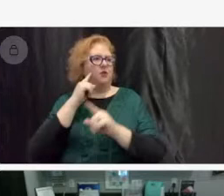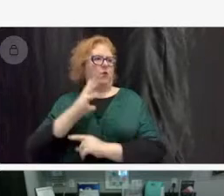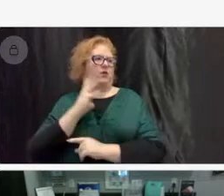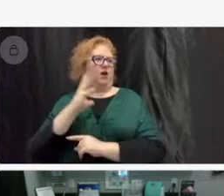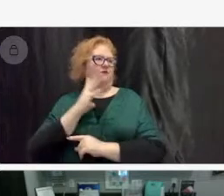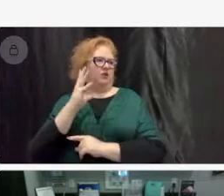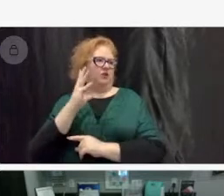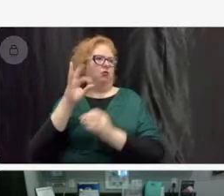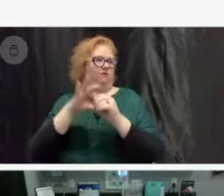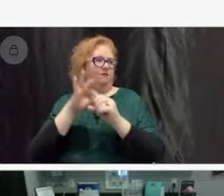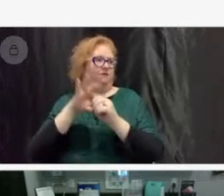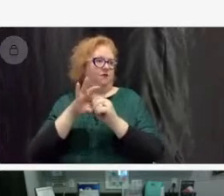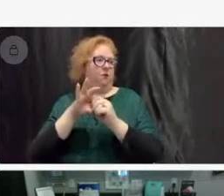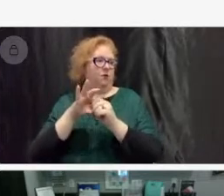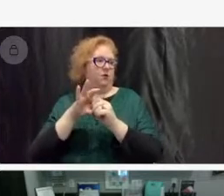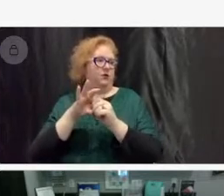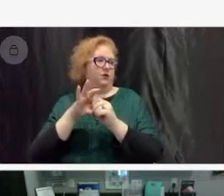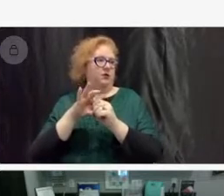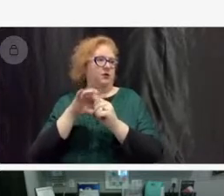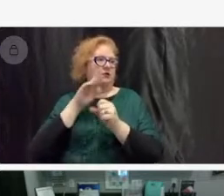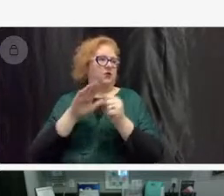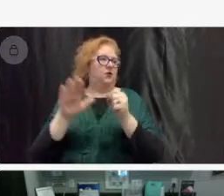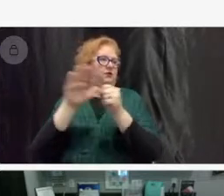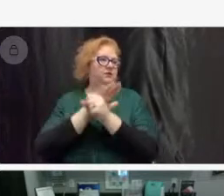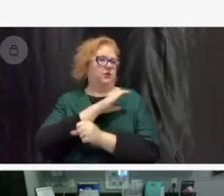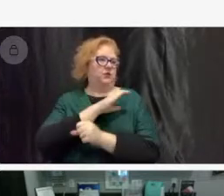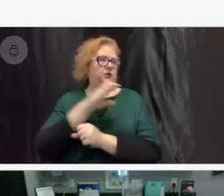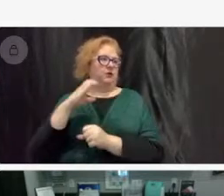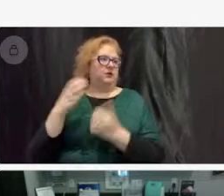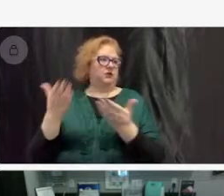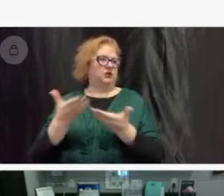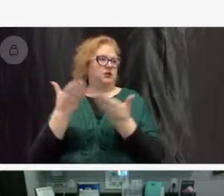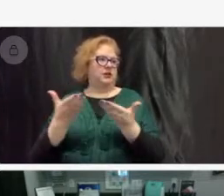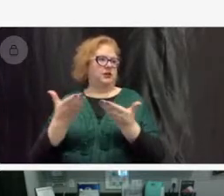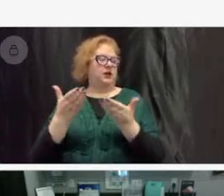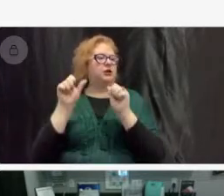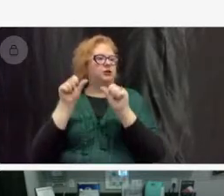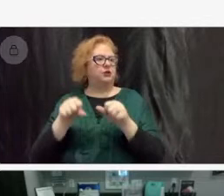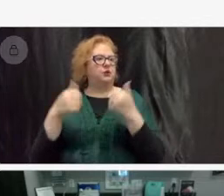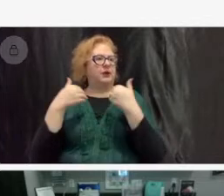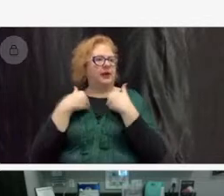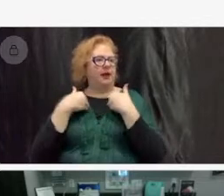have our full commissions here, that you can get at least 6